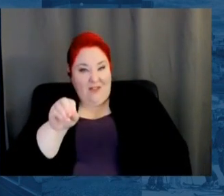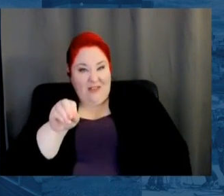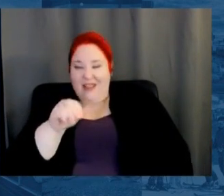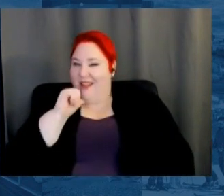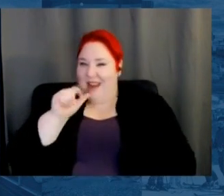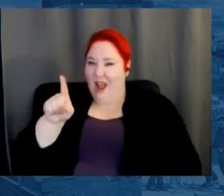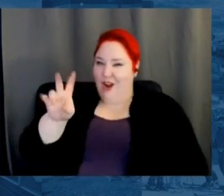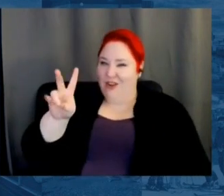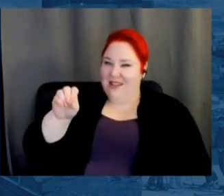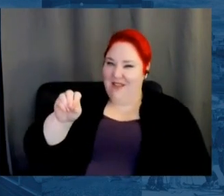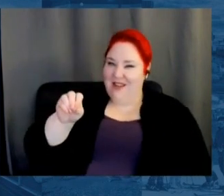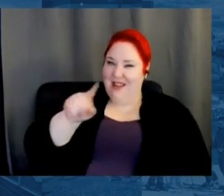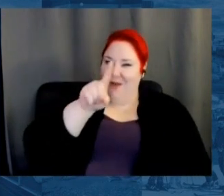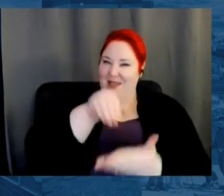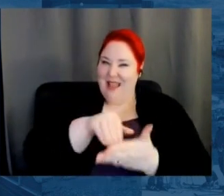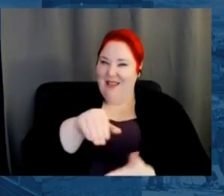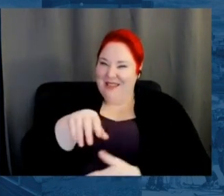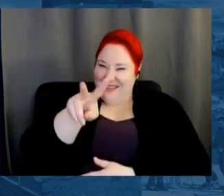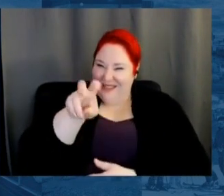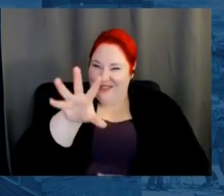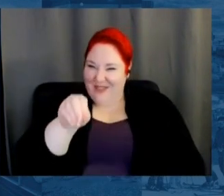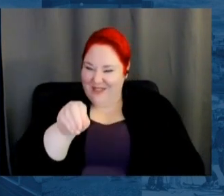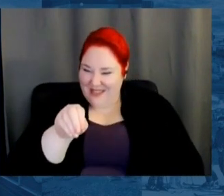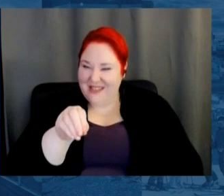$170. So